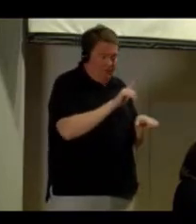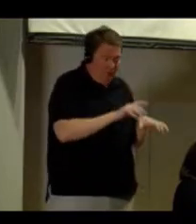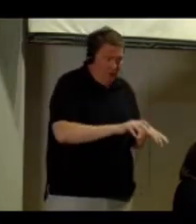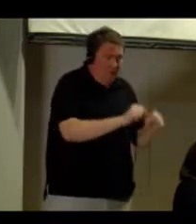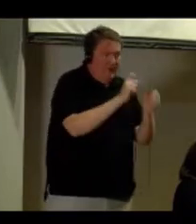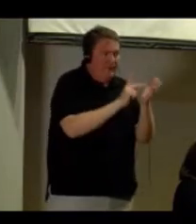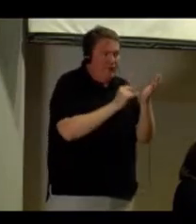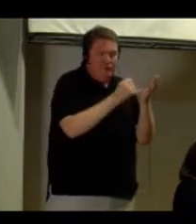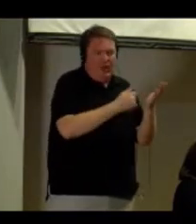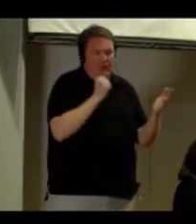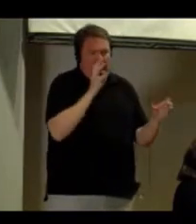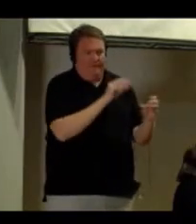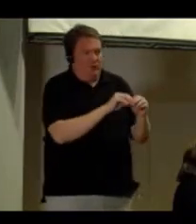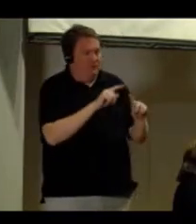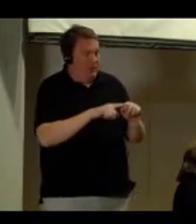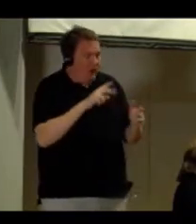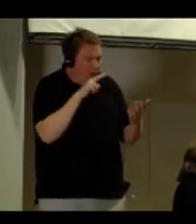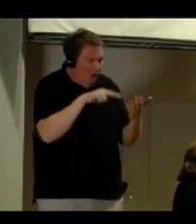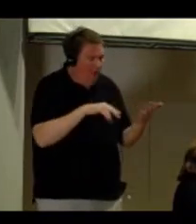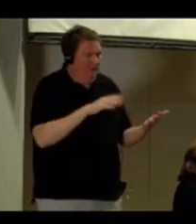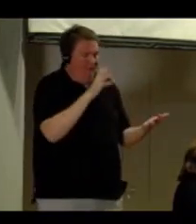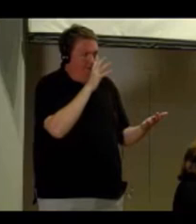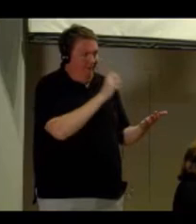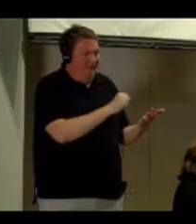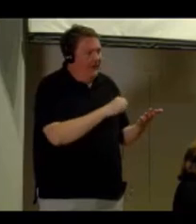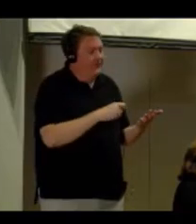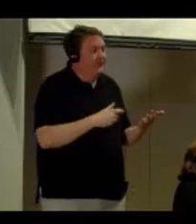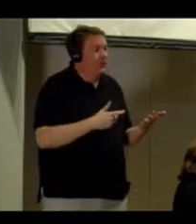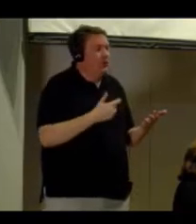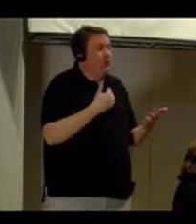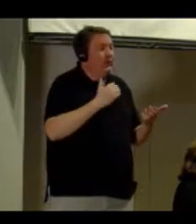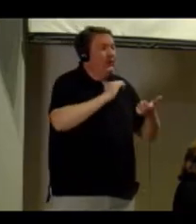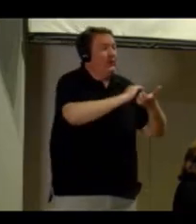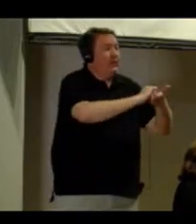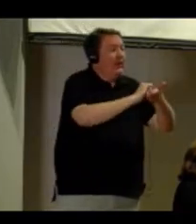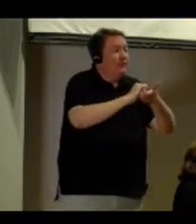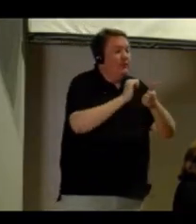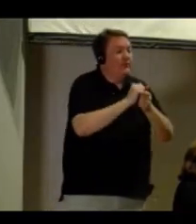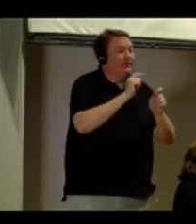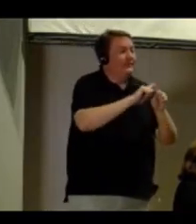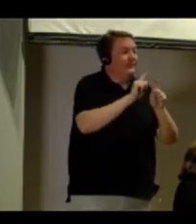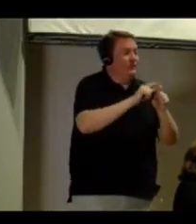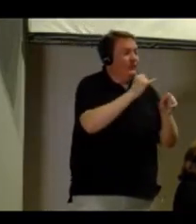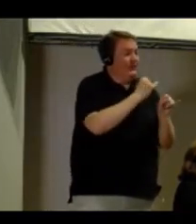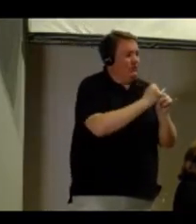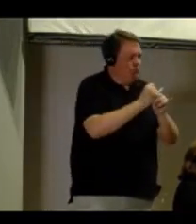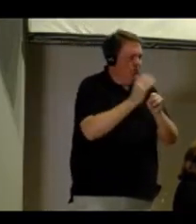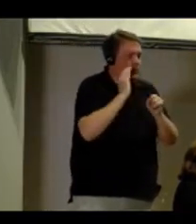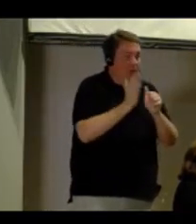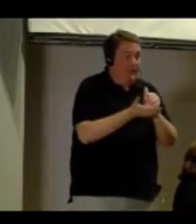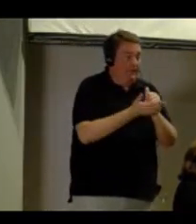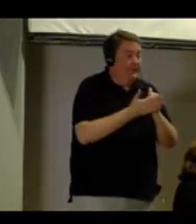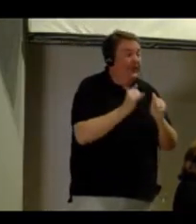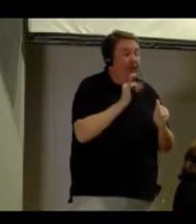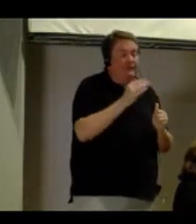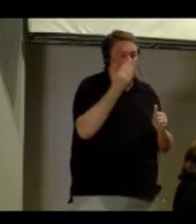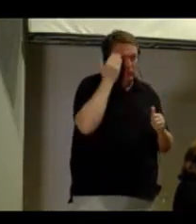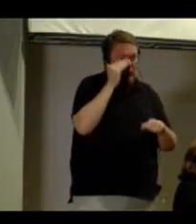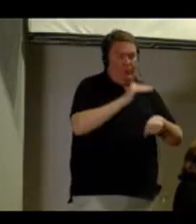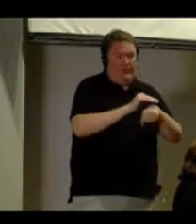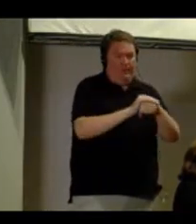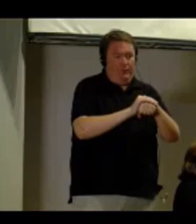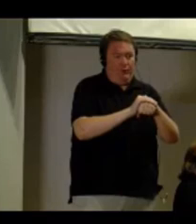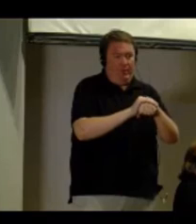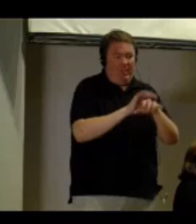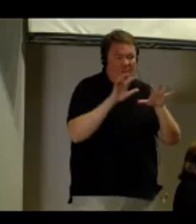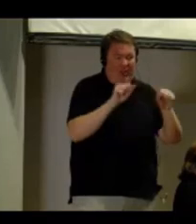I thought it was a really extraordinary example of where collaboration between different kinds of institutions can help. Because if you know anything about the British Empire,